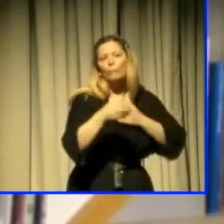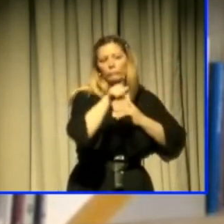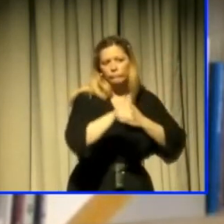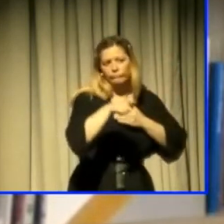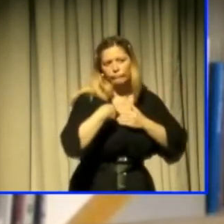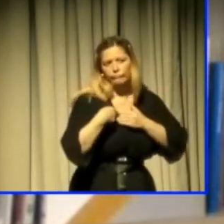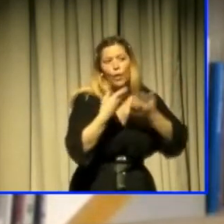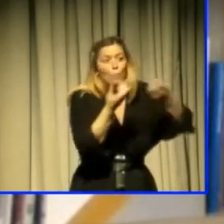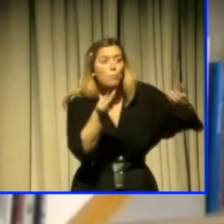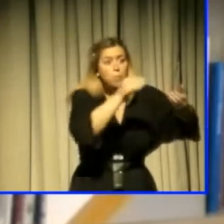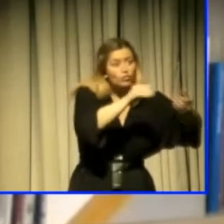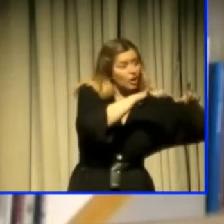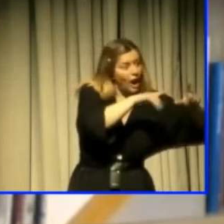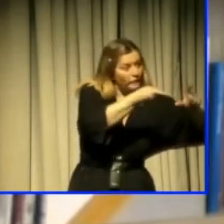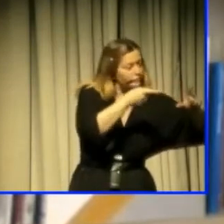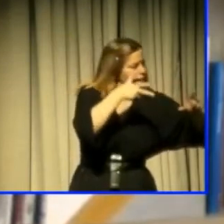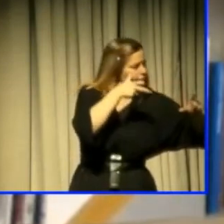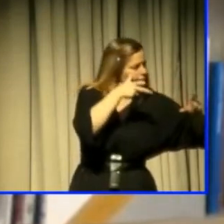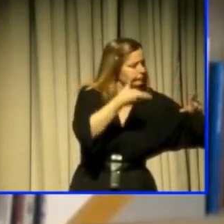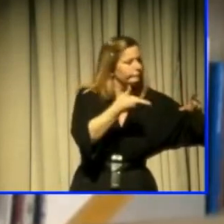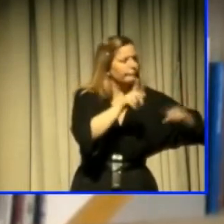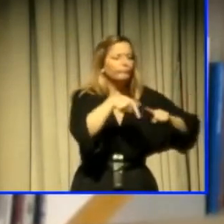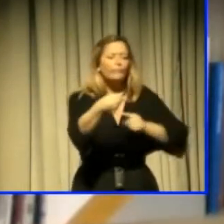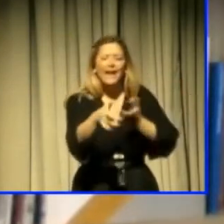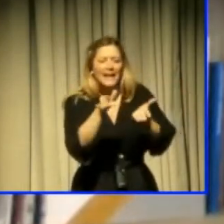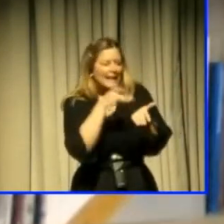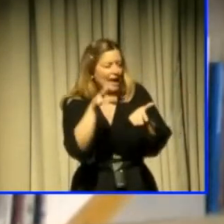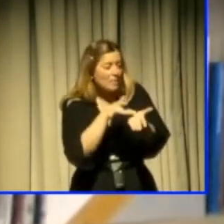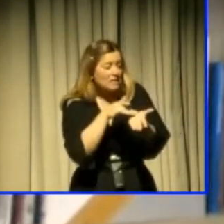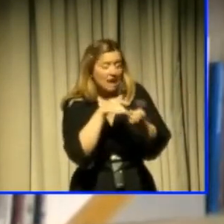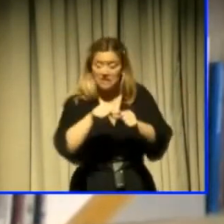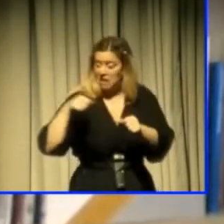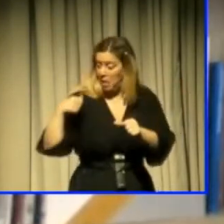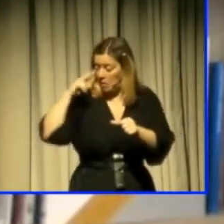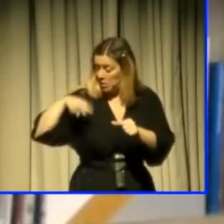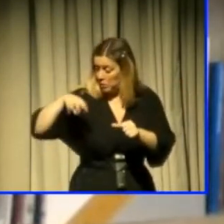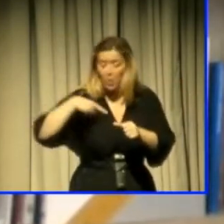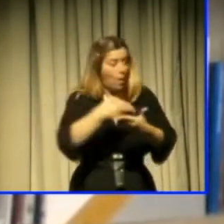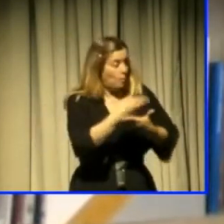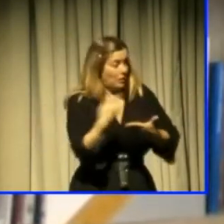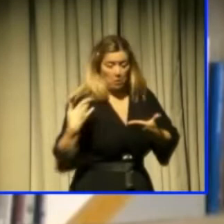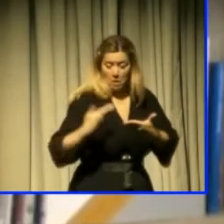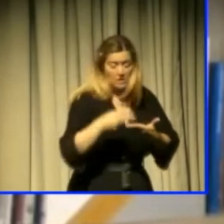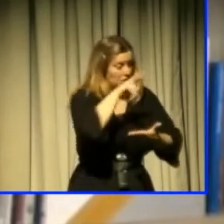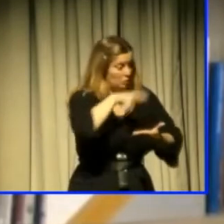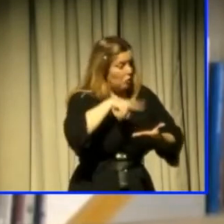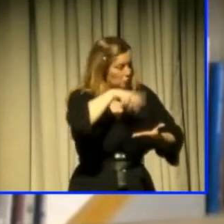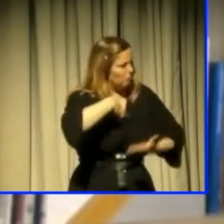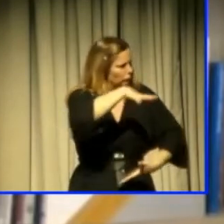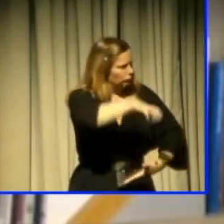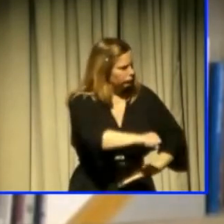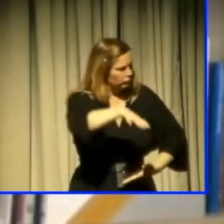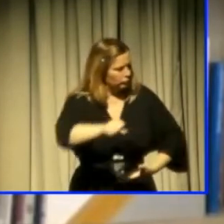a magazine that I never read before, a newspaper that I never read before, and I will watch a